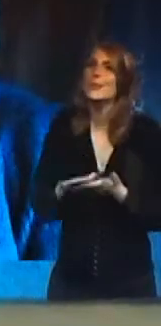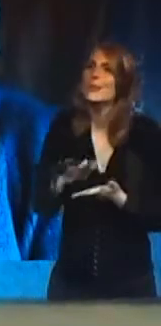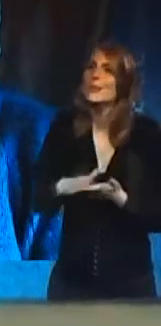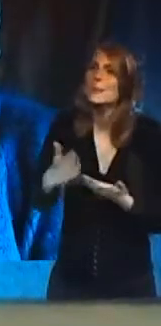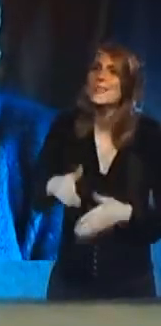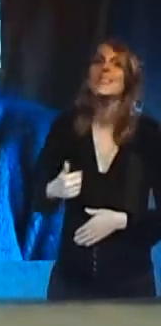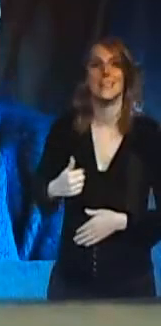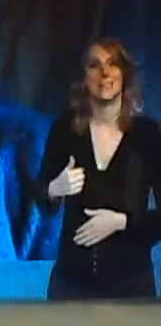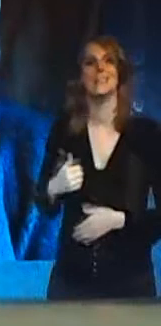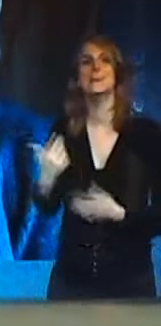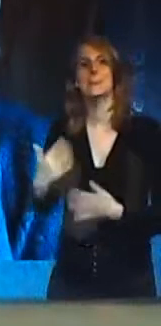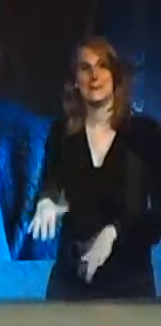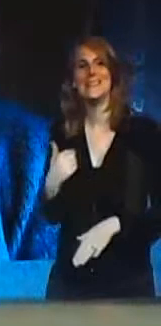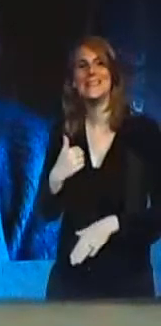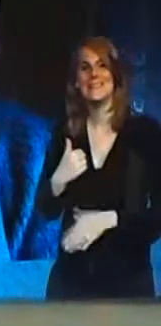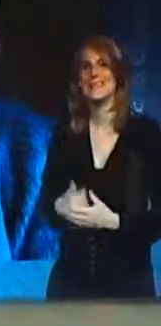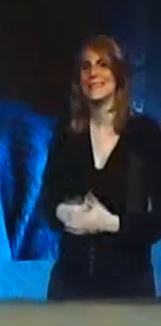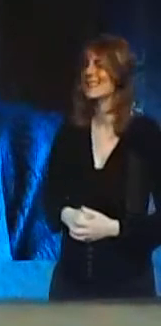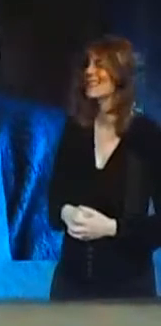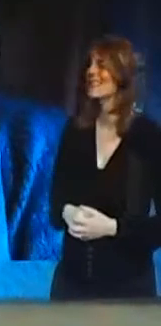actually